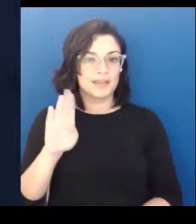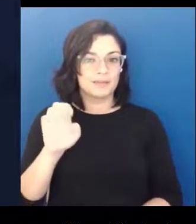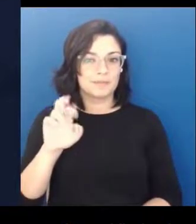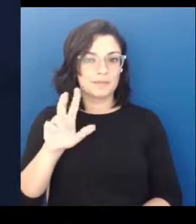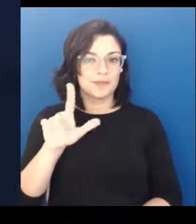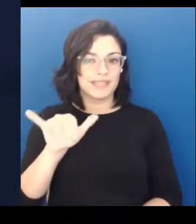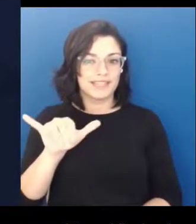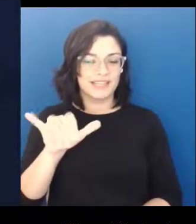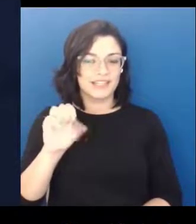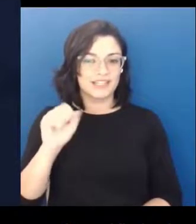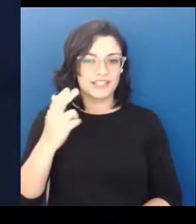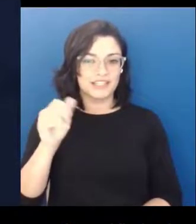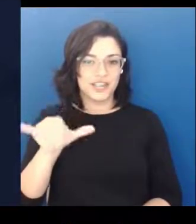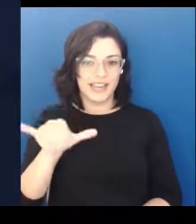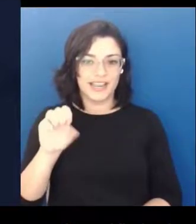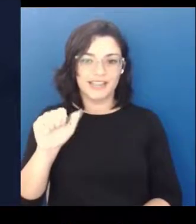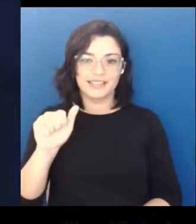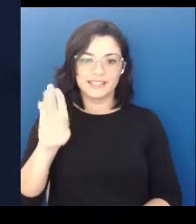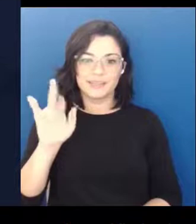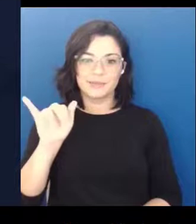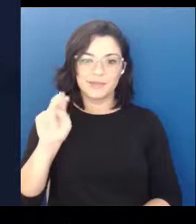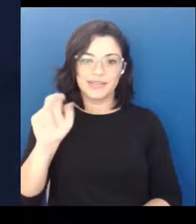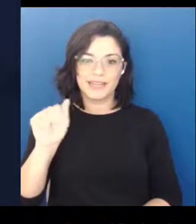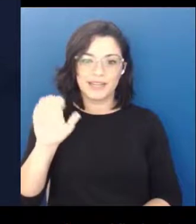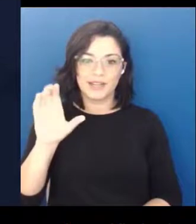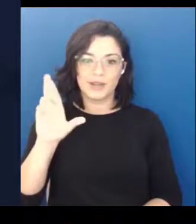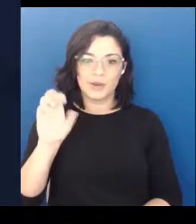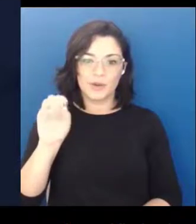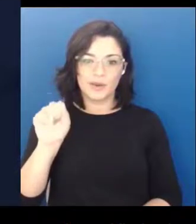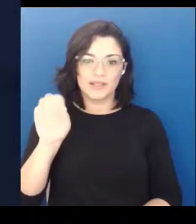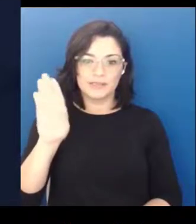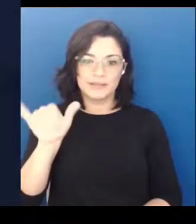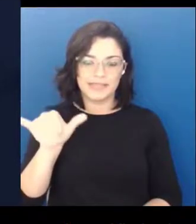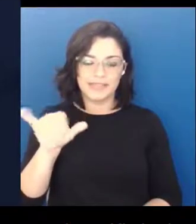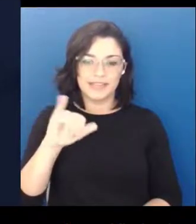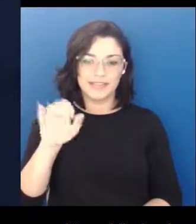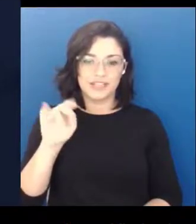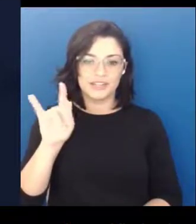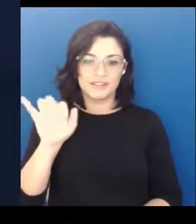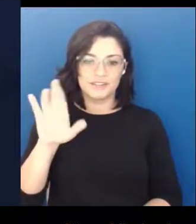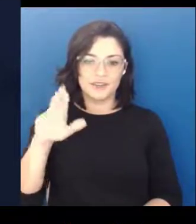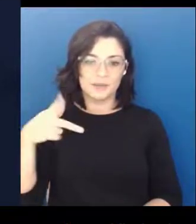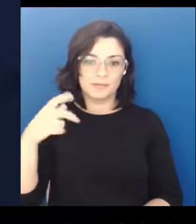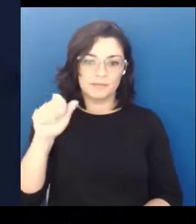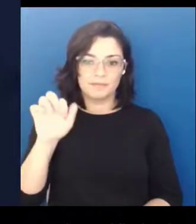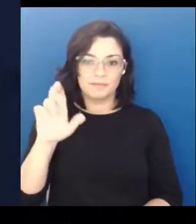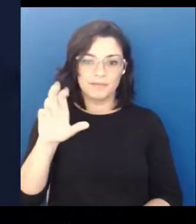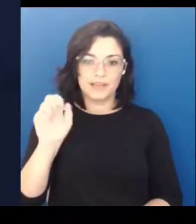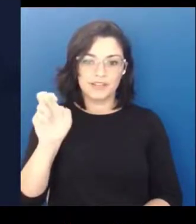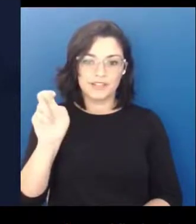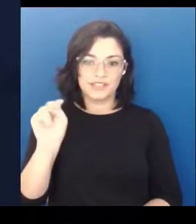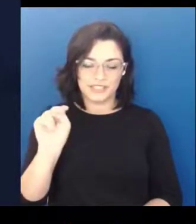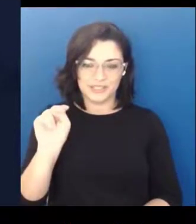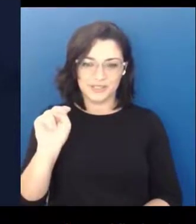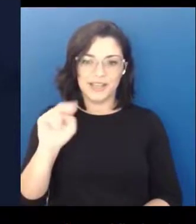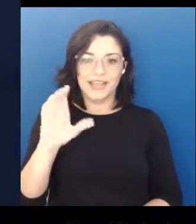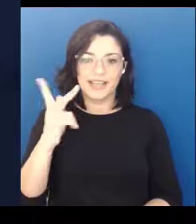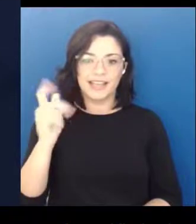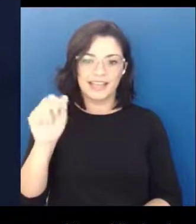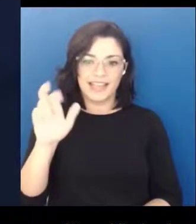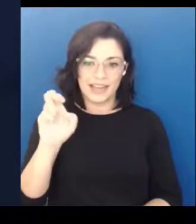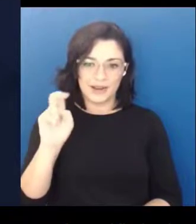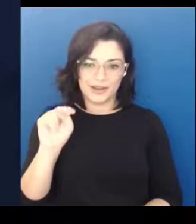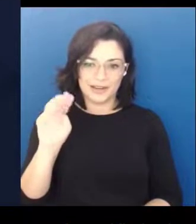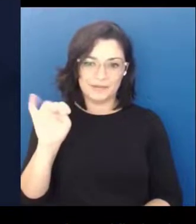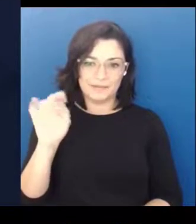Jennifer Pearson, Michelle Michaels, Karen Mink, and Raja Kushalnagar. They put together